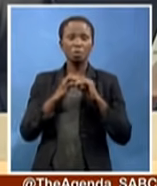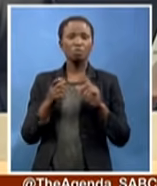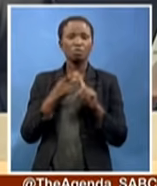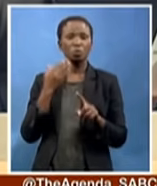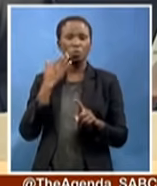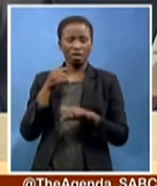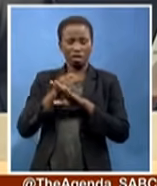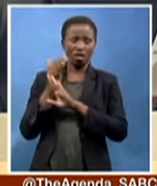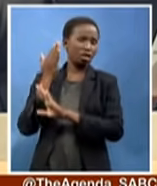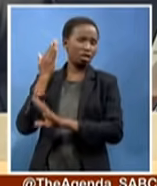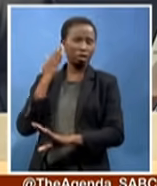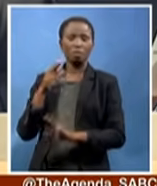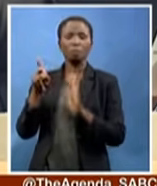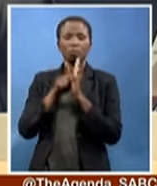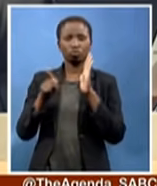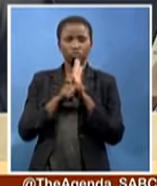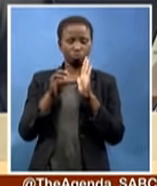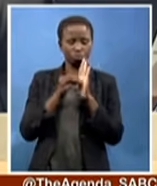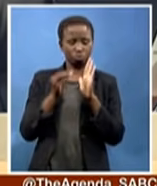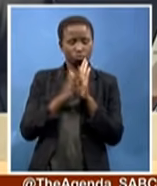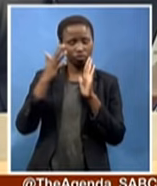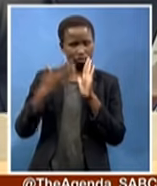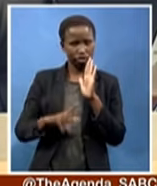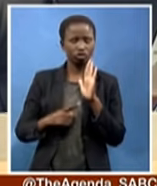which were